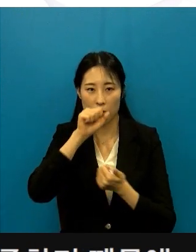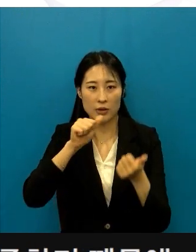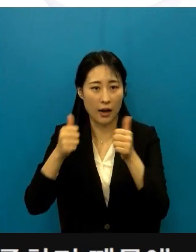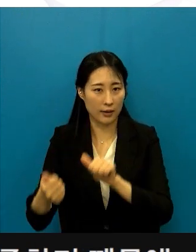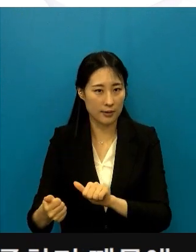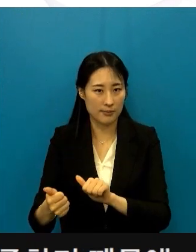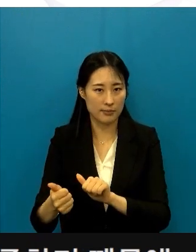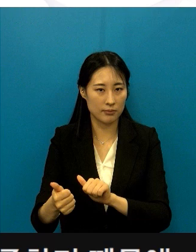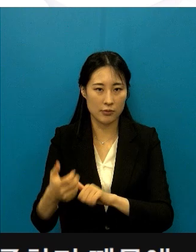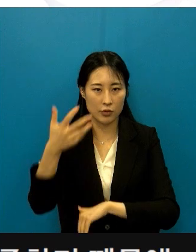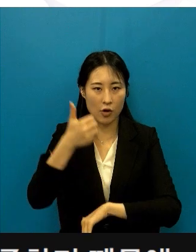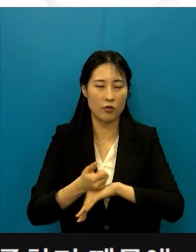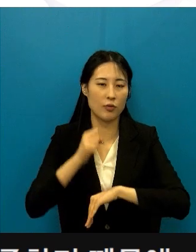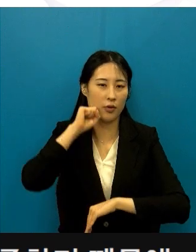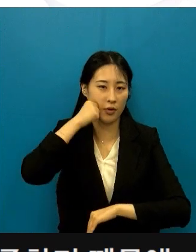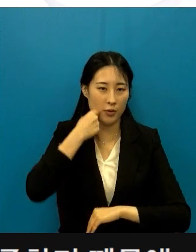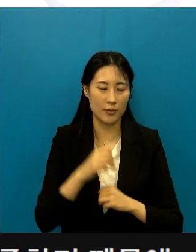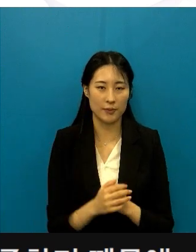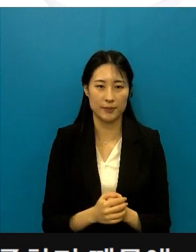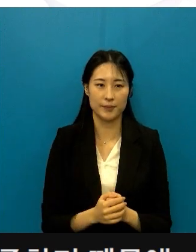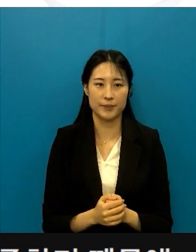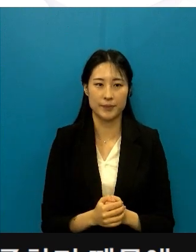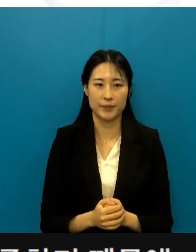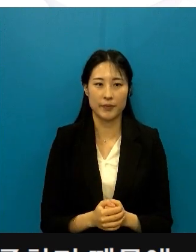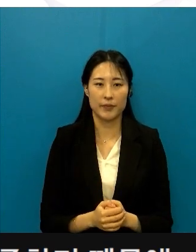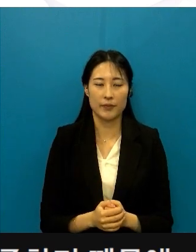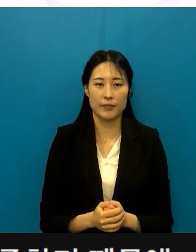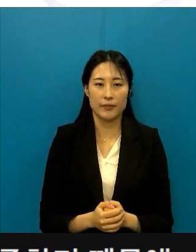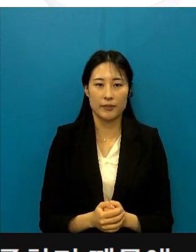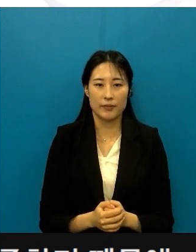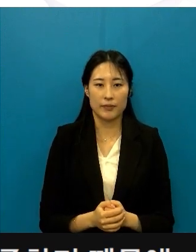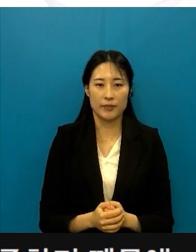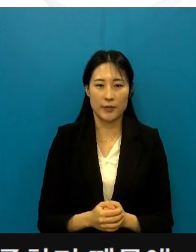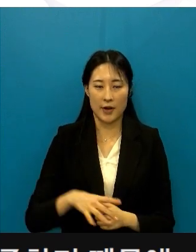of course matters under ethical considerations.